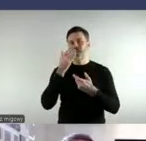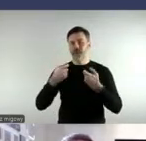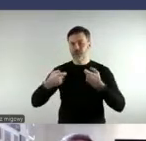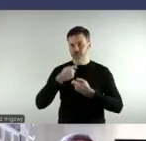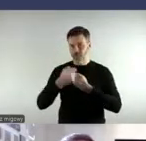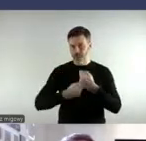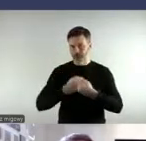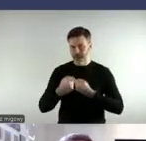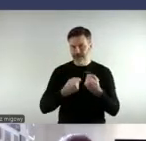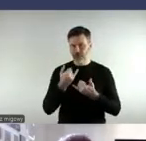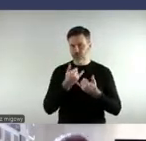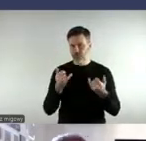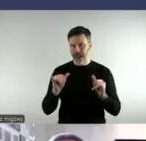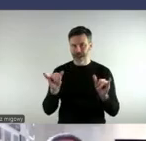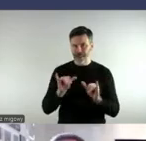of